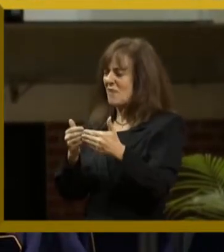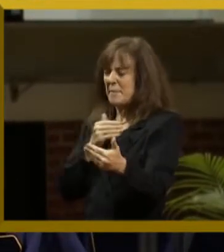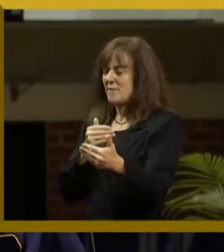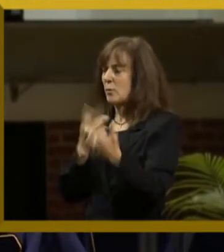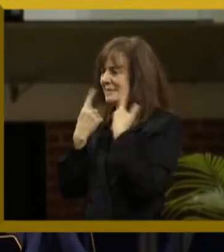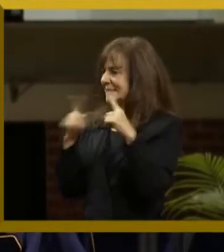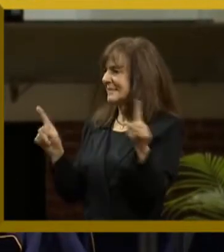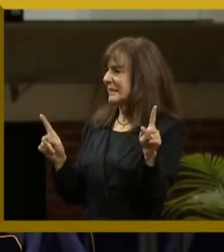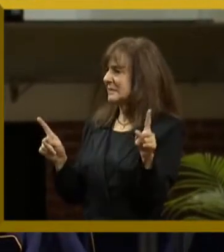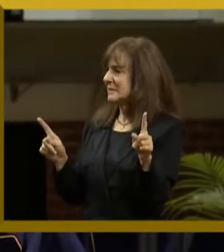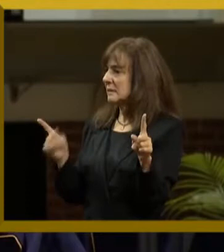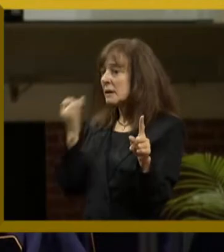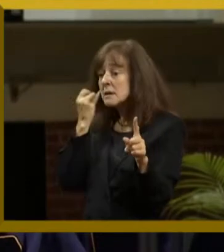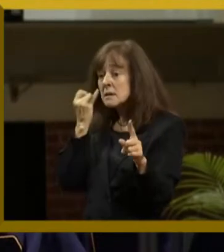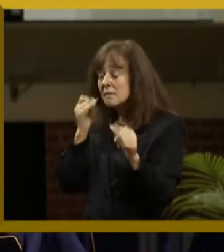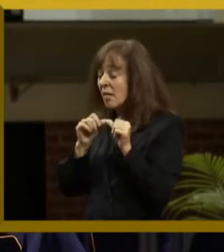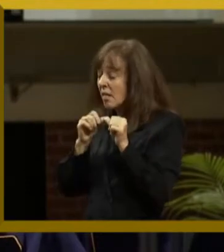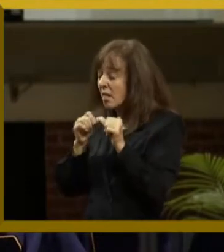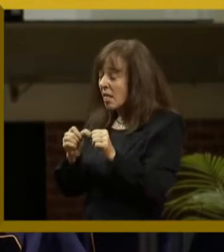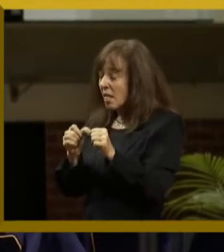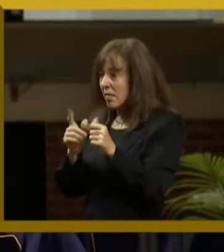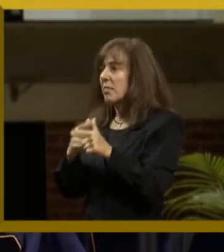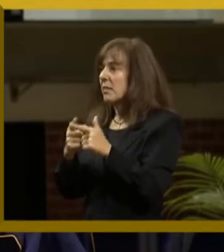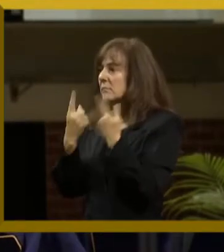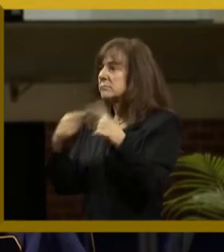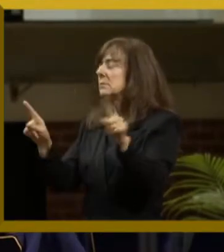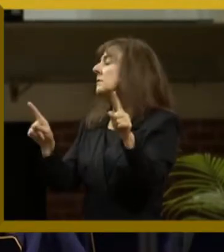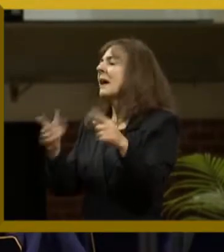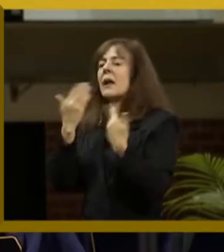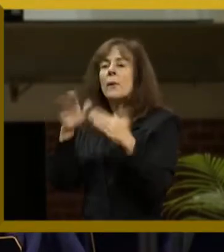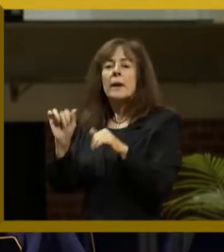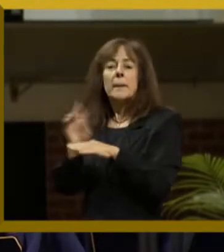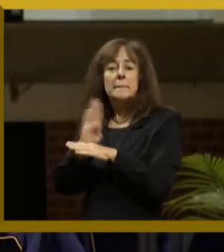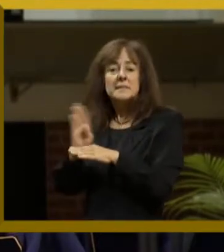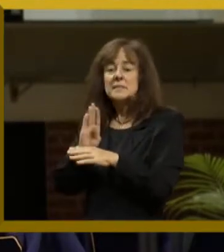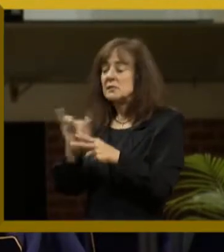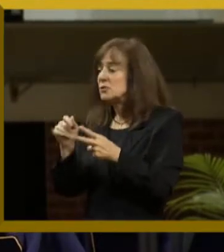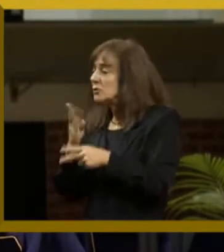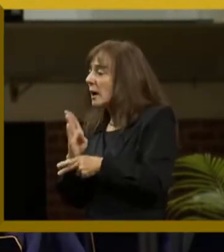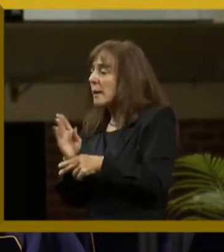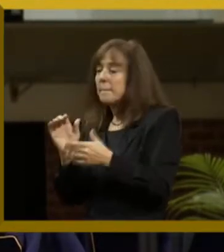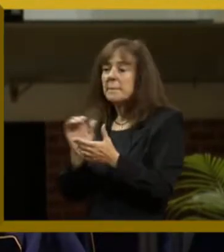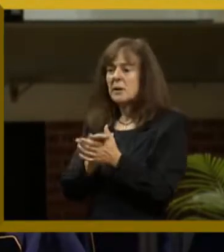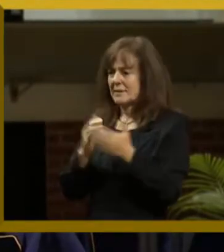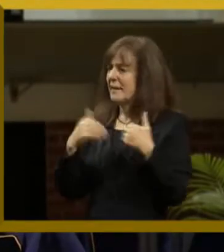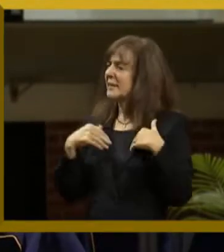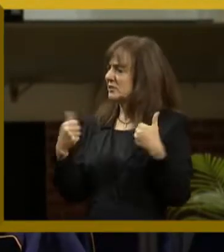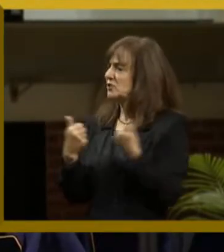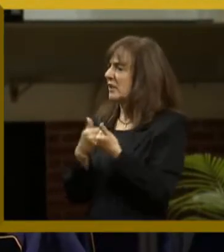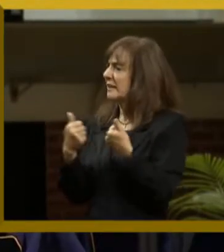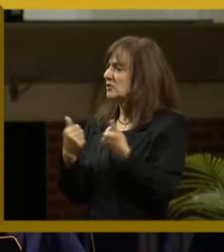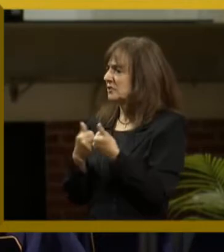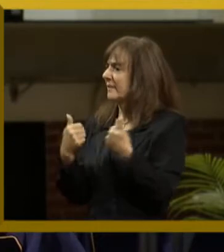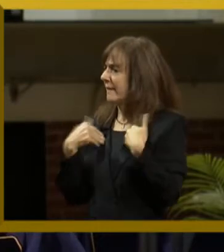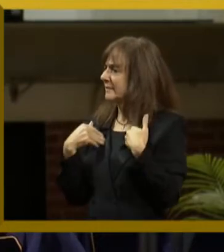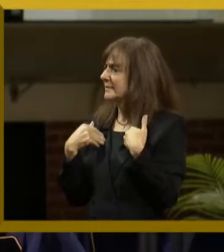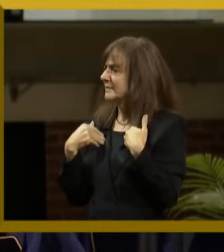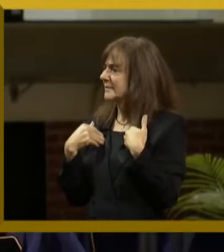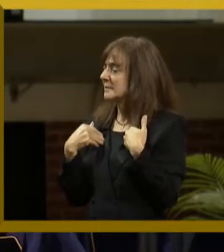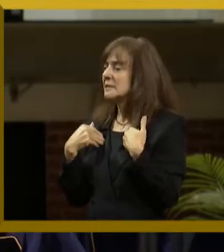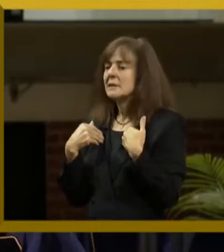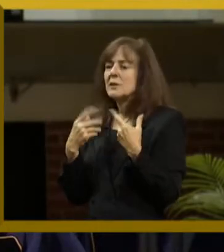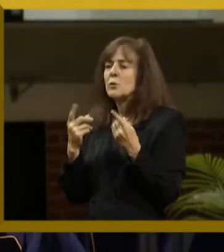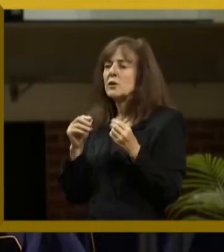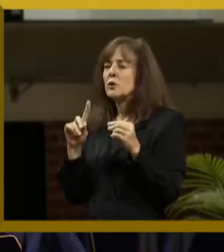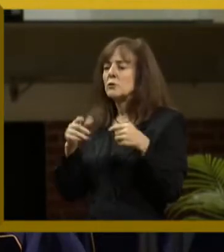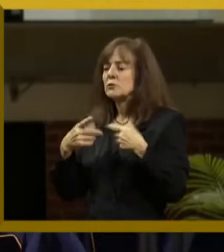success. I don't know any business, job, or marriage that doesn't face challenging times. It's what you do